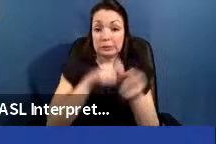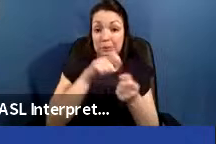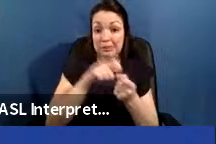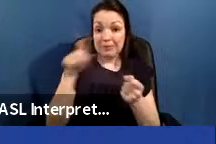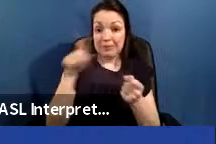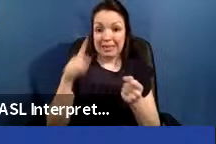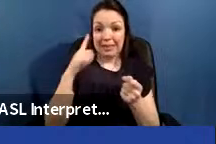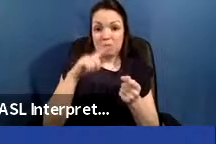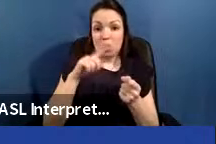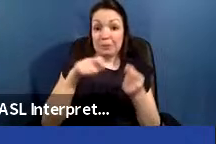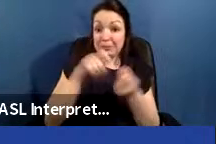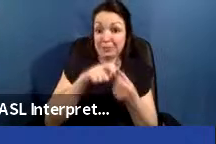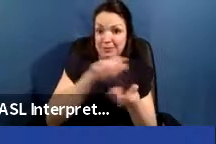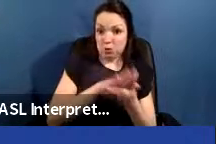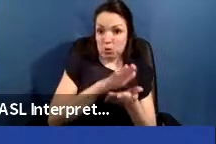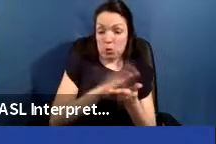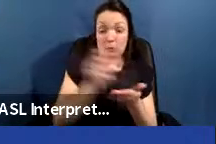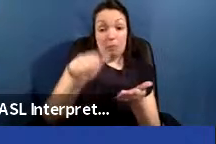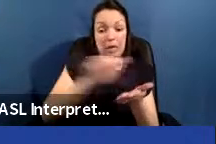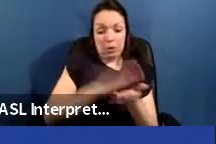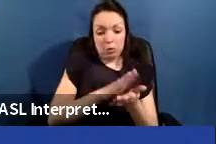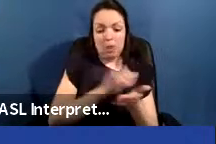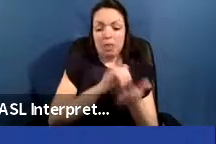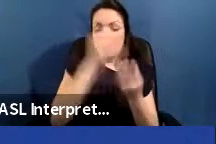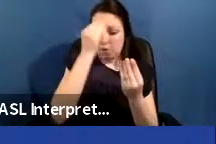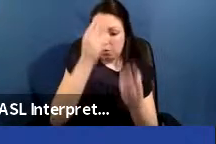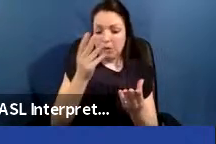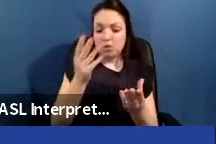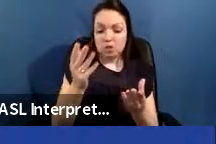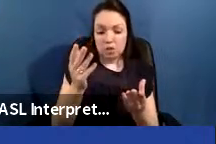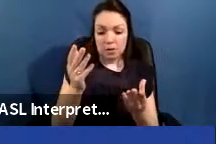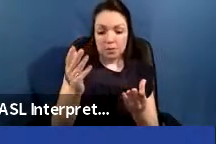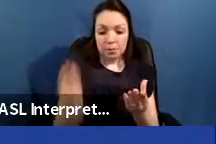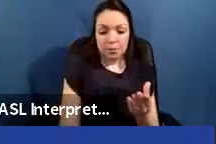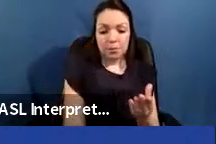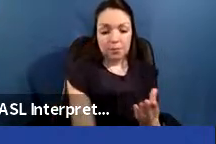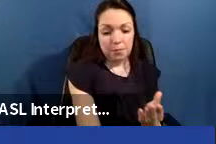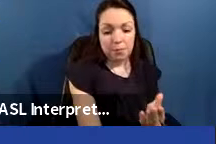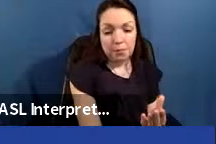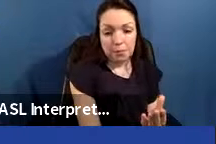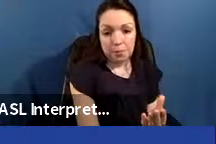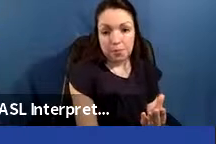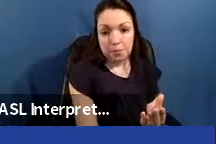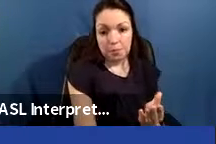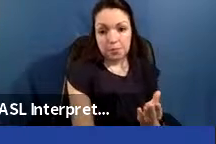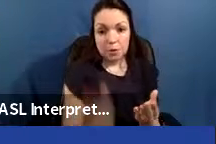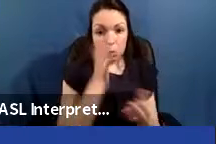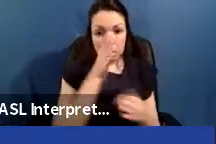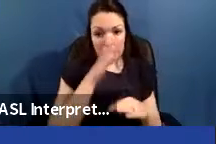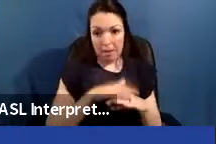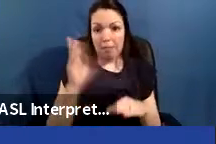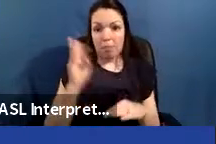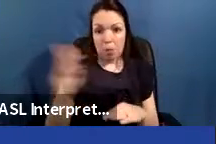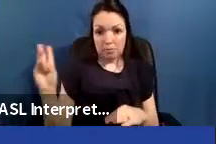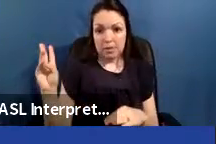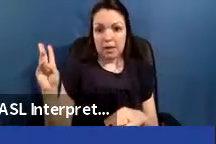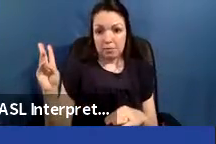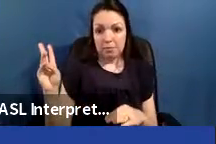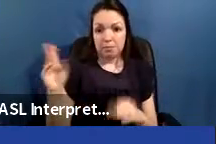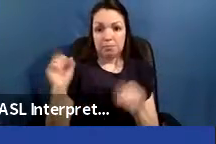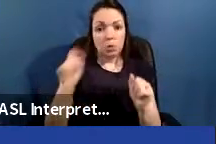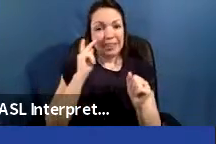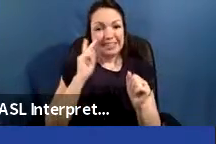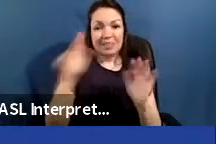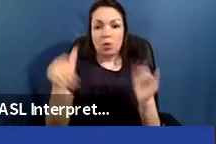school, any school, that information is going to be housed on that site. So you can see, all of the schools on